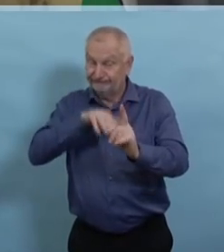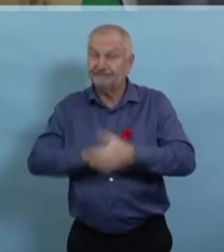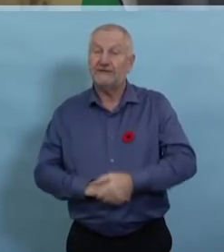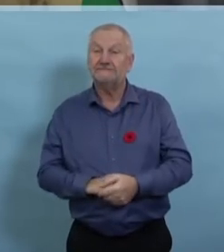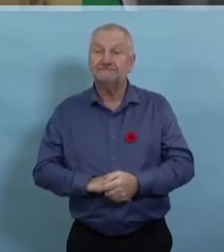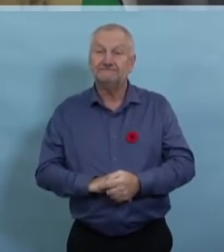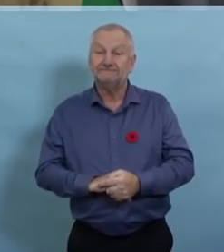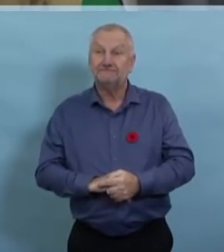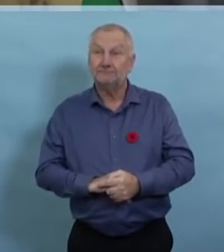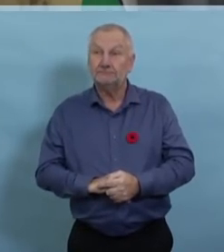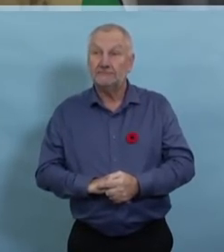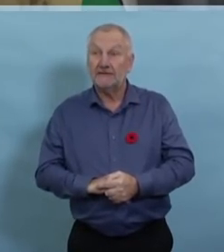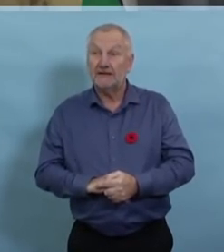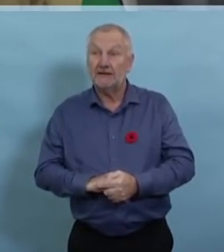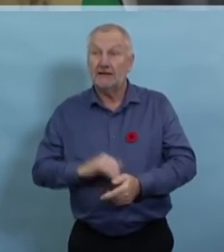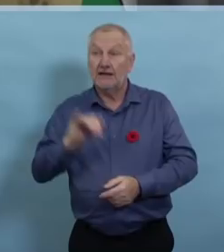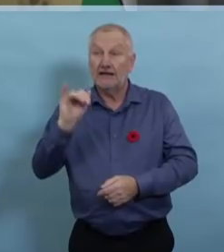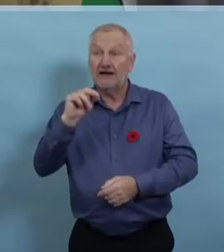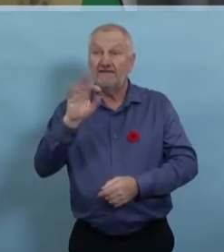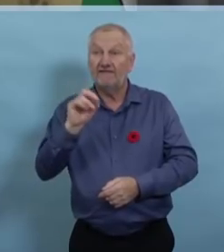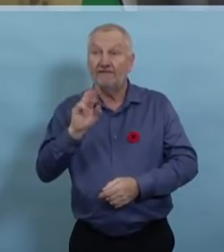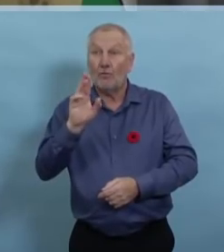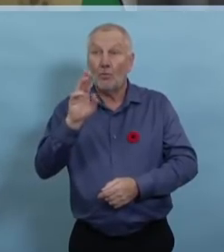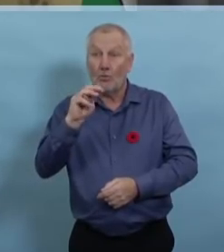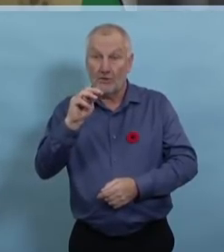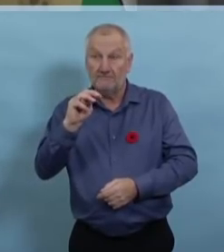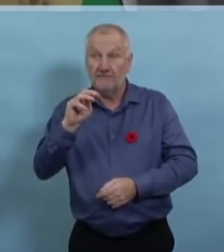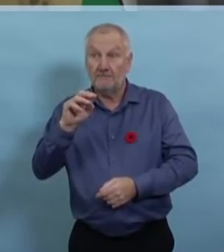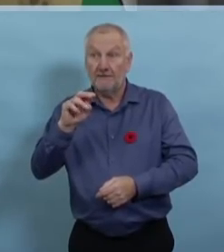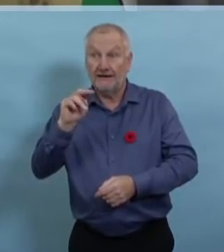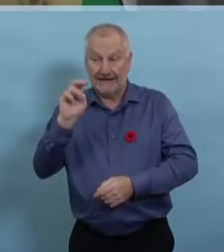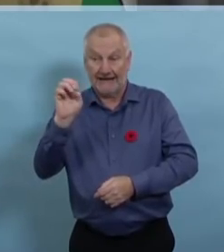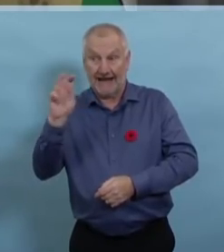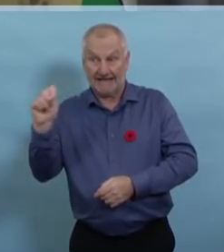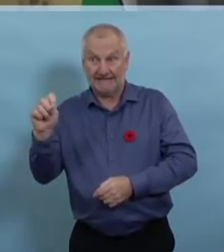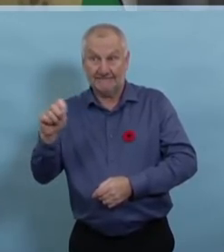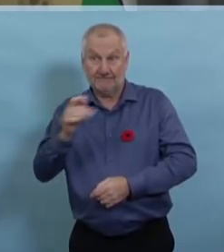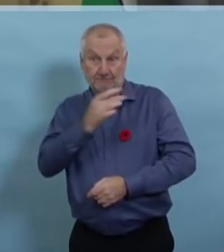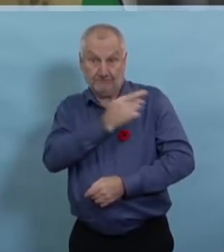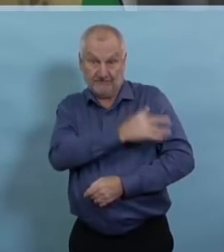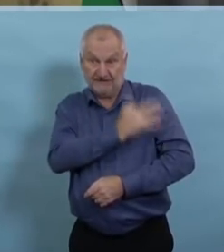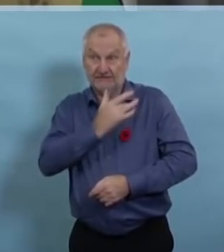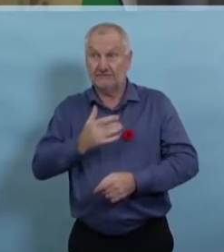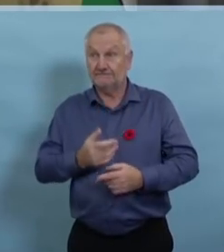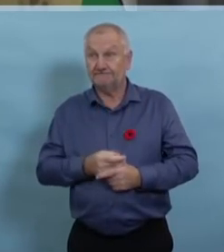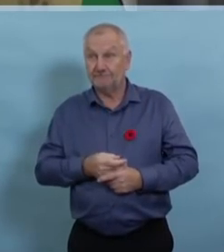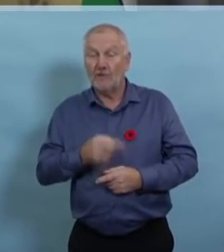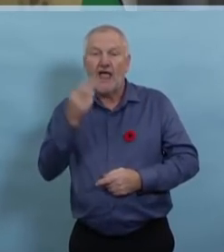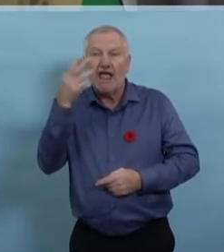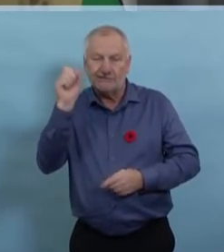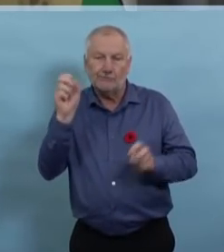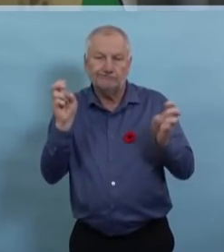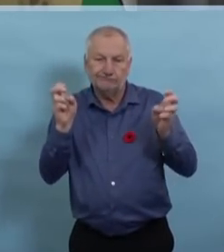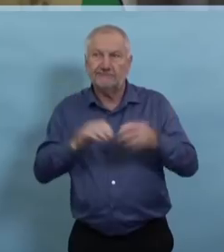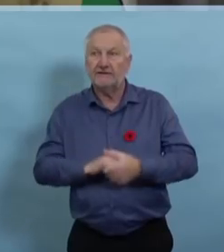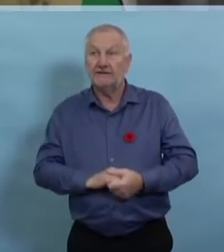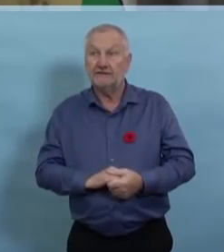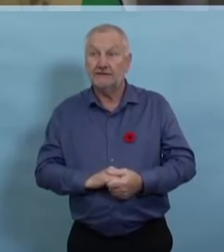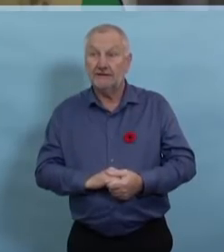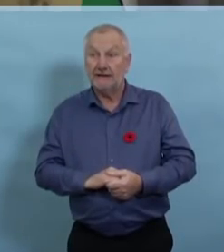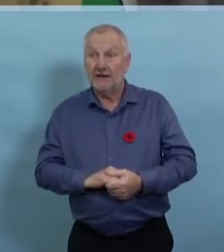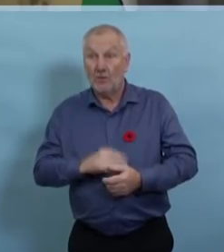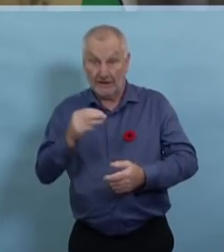the provincial online high school housed in Winnipeg School